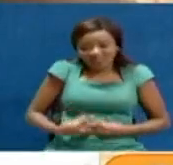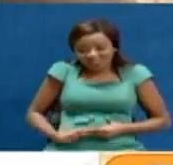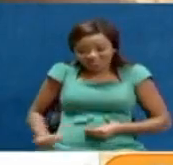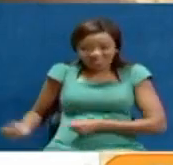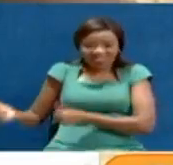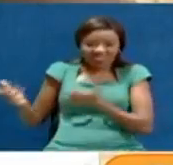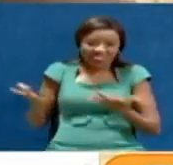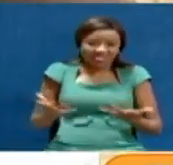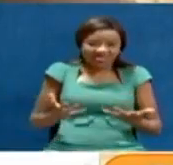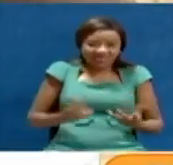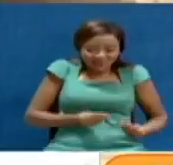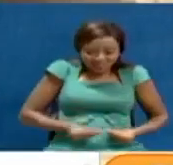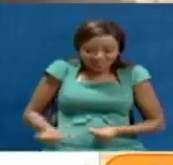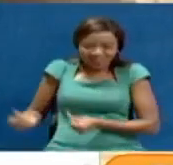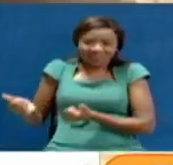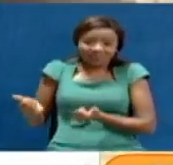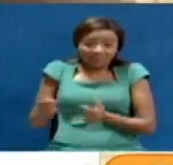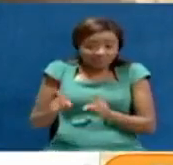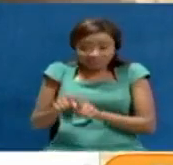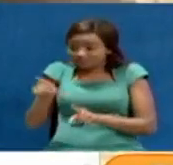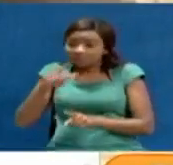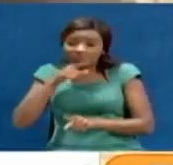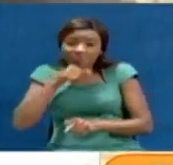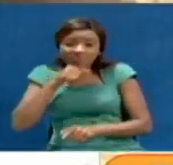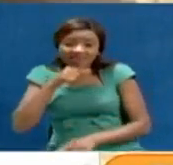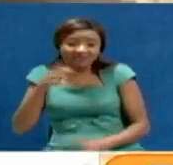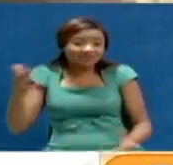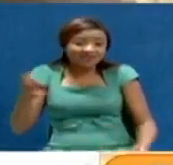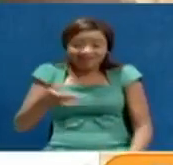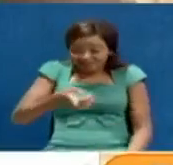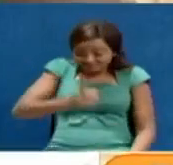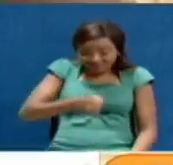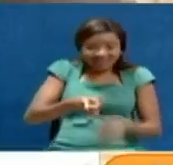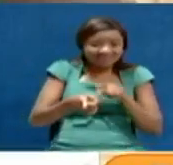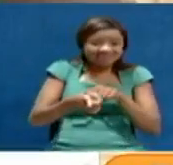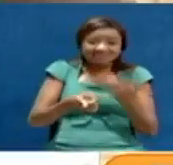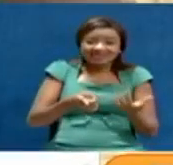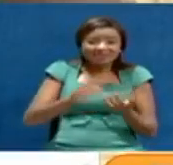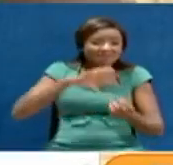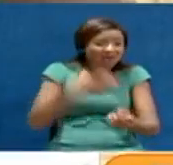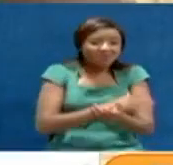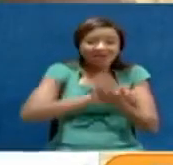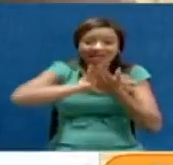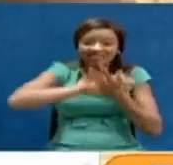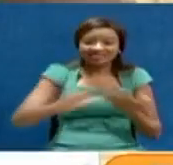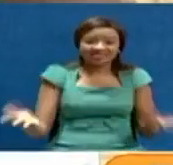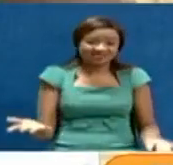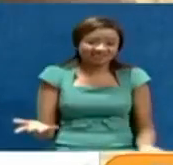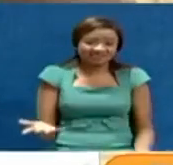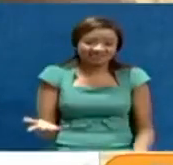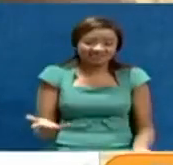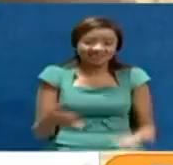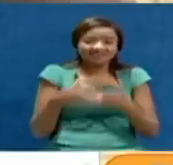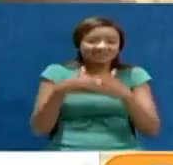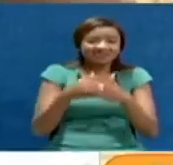unakuta mimba imetoka, na waume wamekuwa kwamba hawana tena nguvu za kuweza kukaa na kina